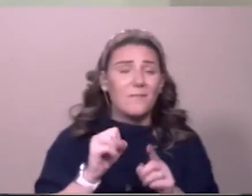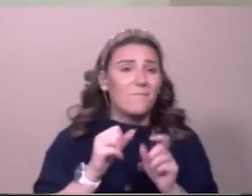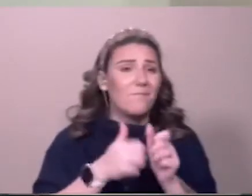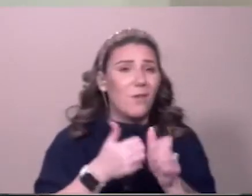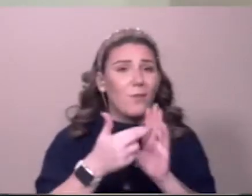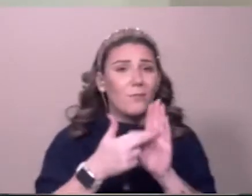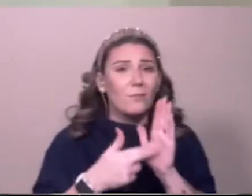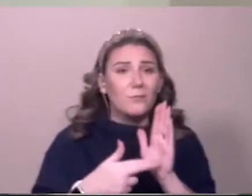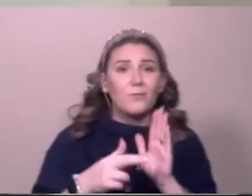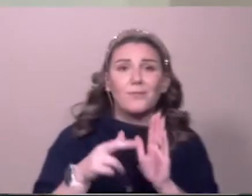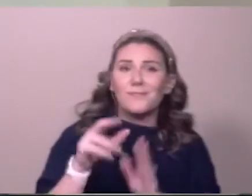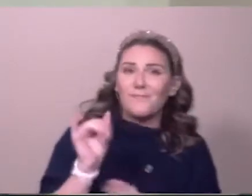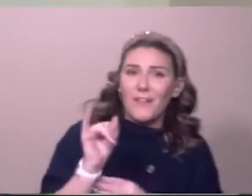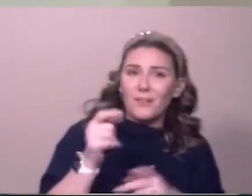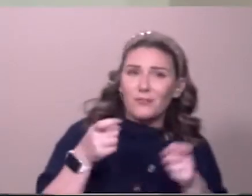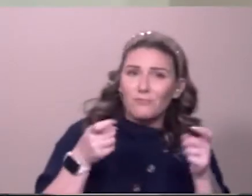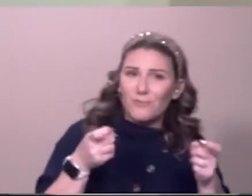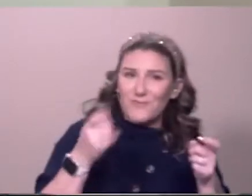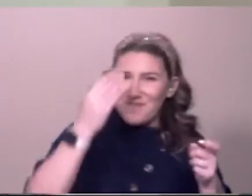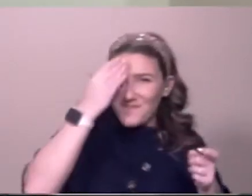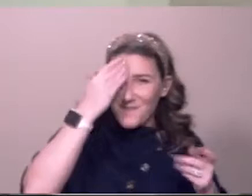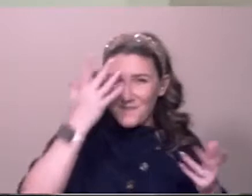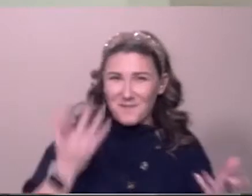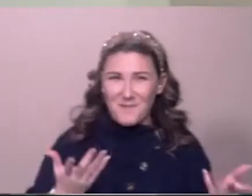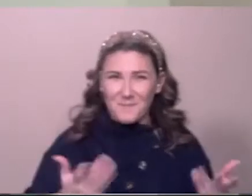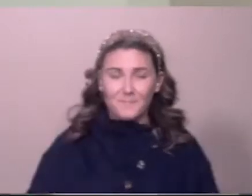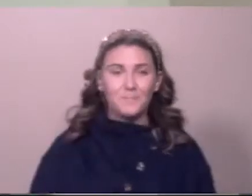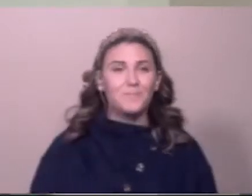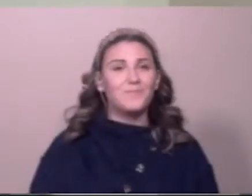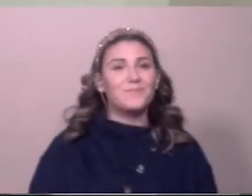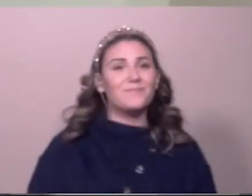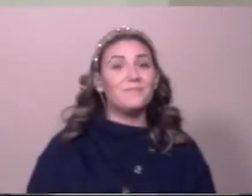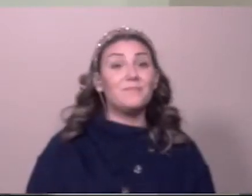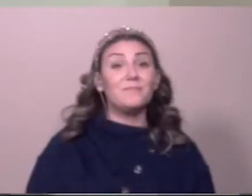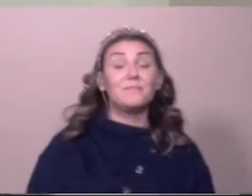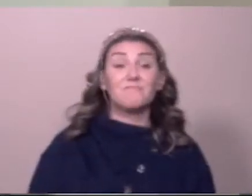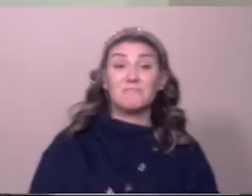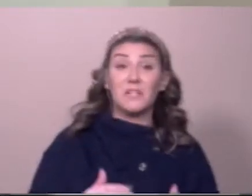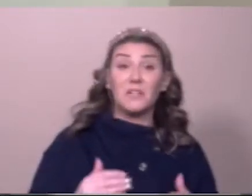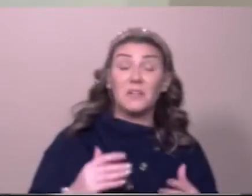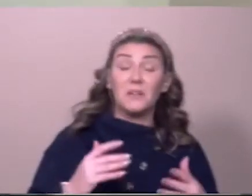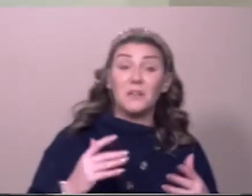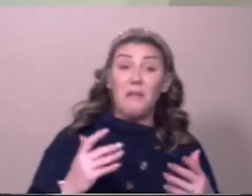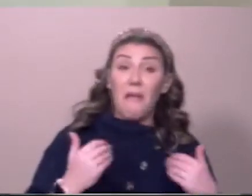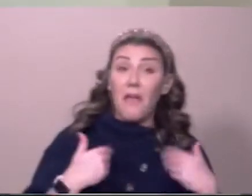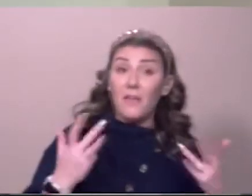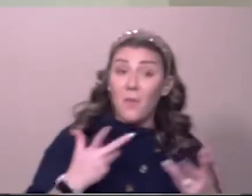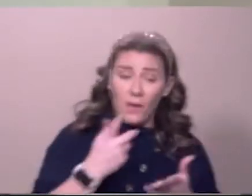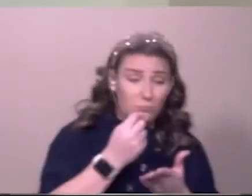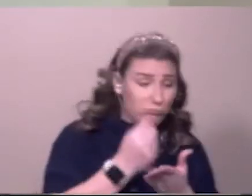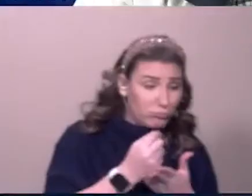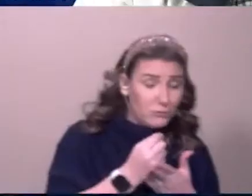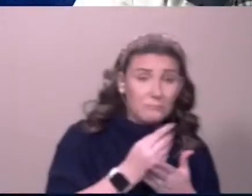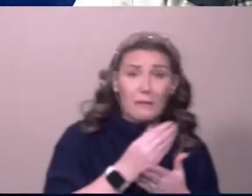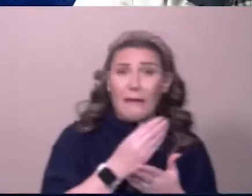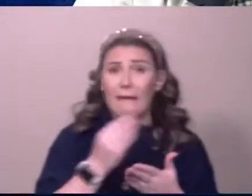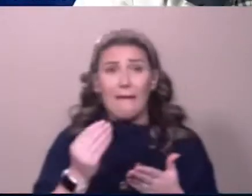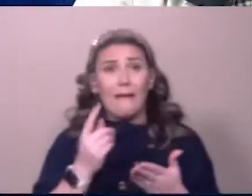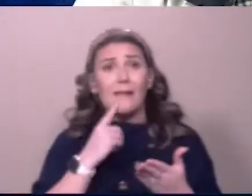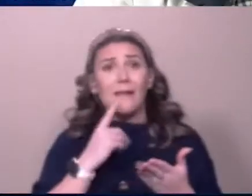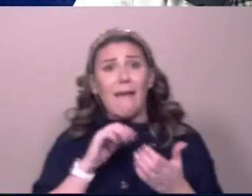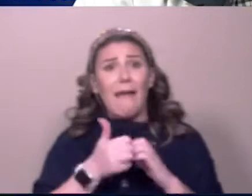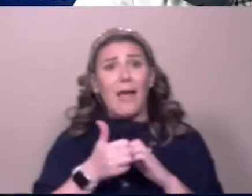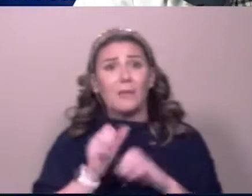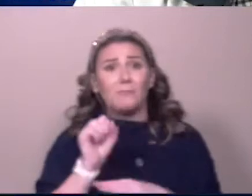infection control, and we have a treatment, we have a way out of this pandemic, and that's getting your vaccine. That's one